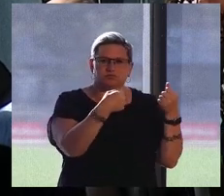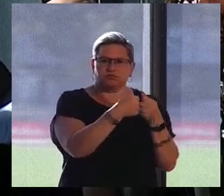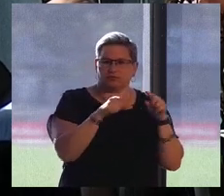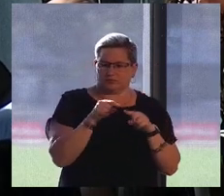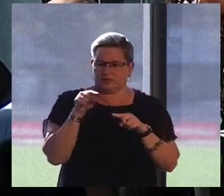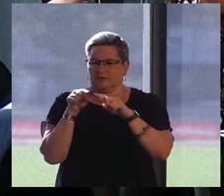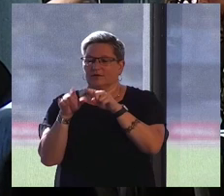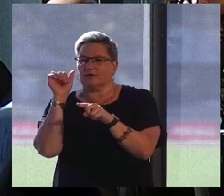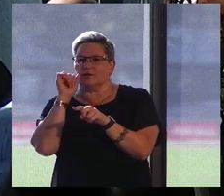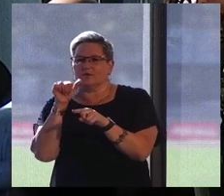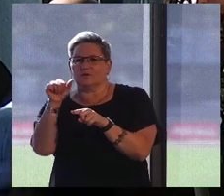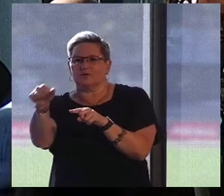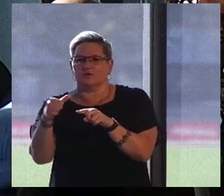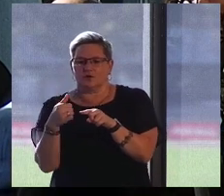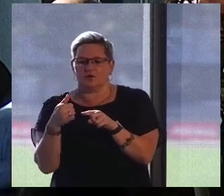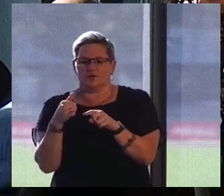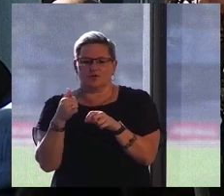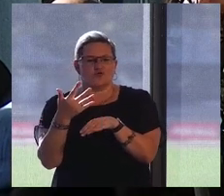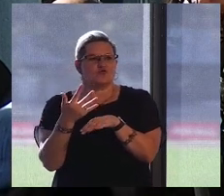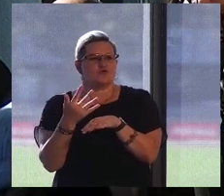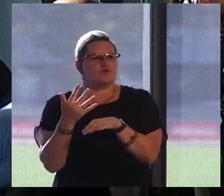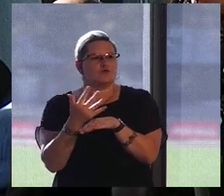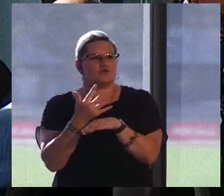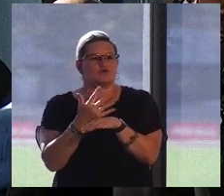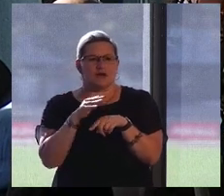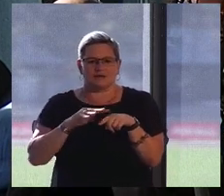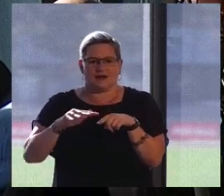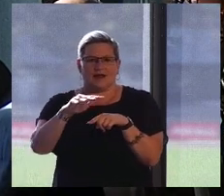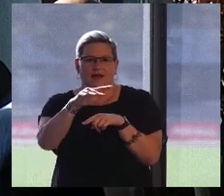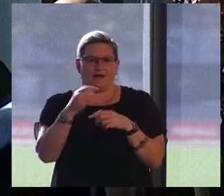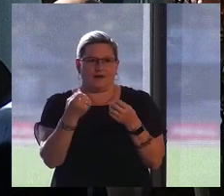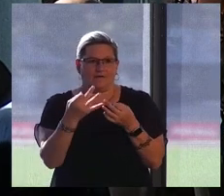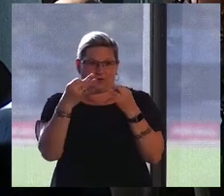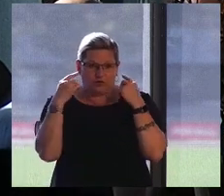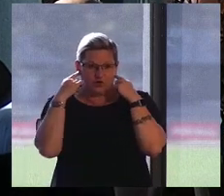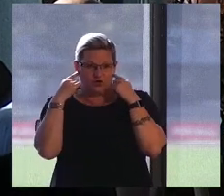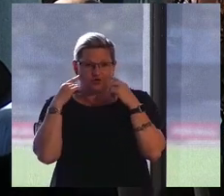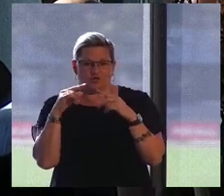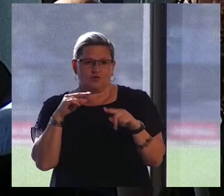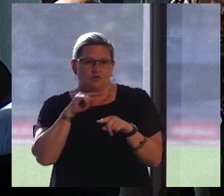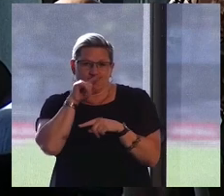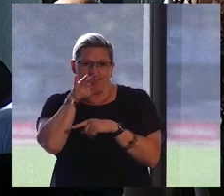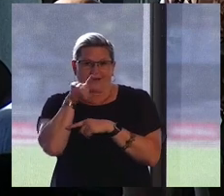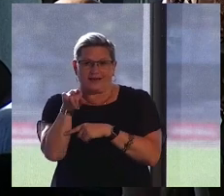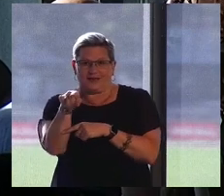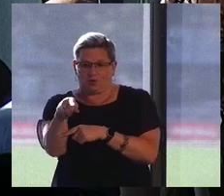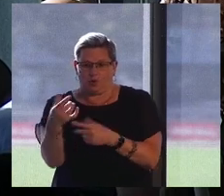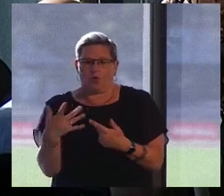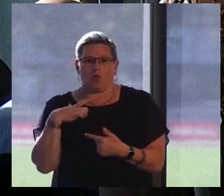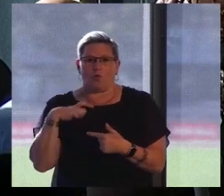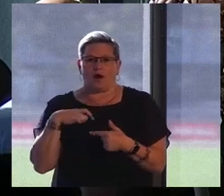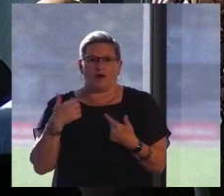two days ago. That is still a critically endangered animal because of habitat loss. The problem is that habitat loss